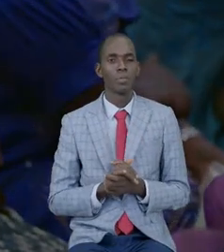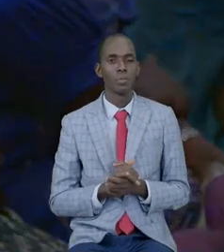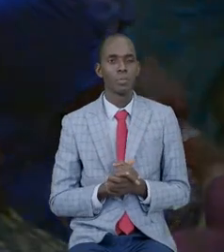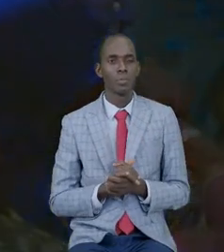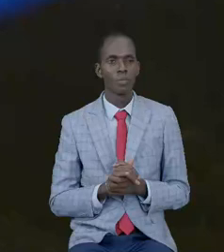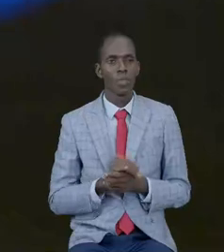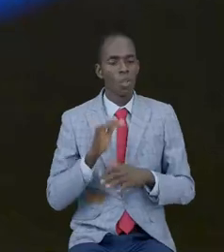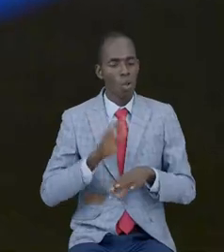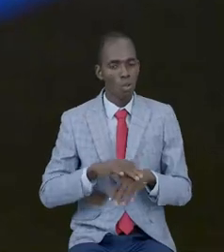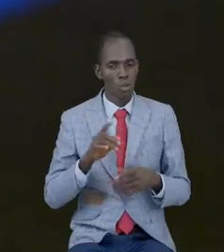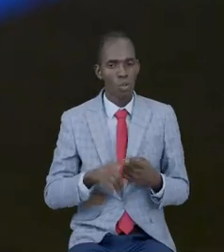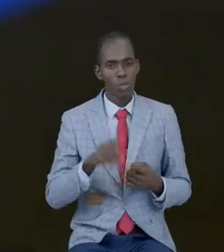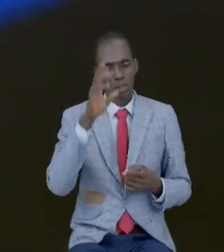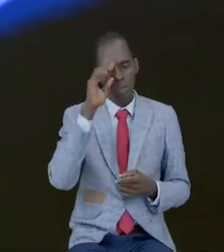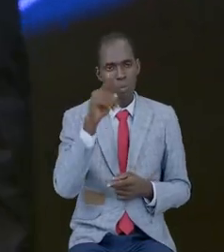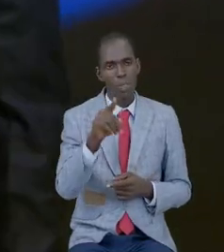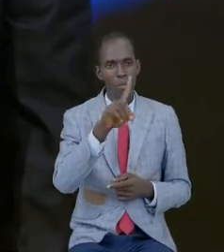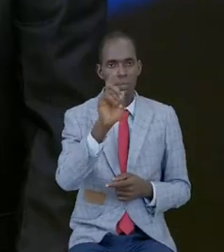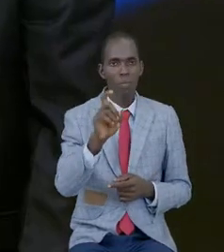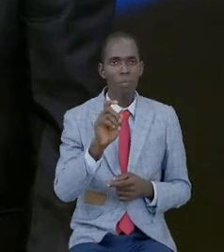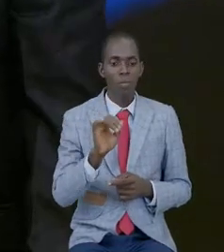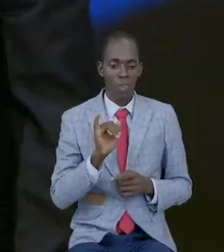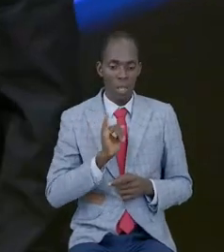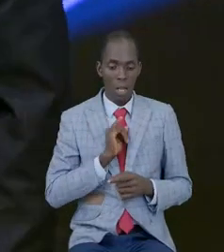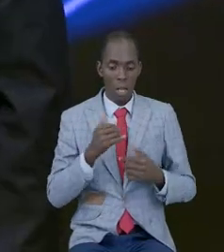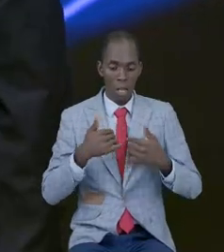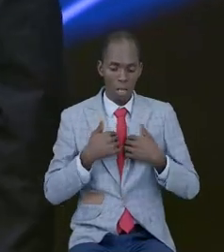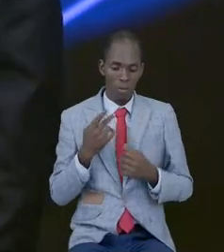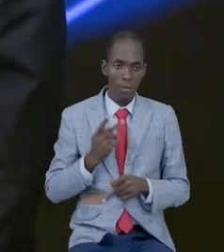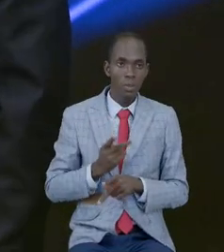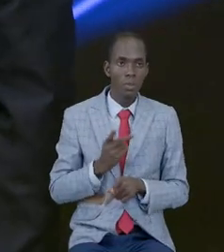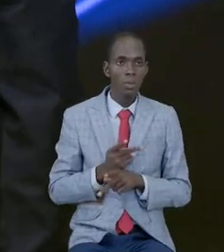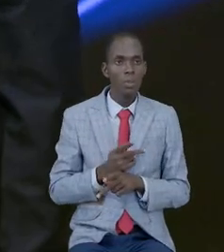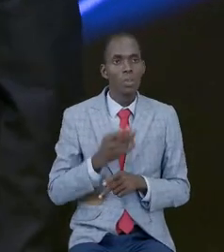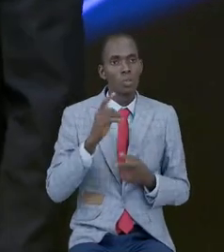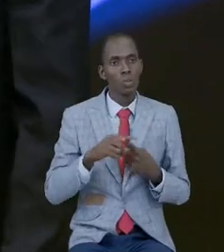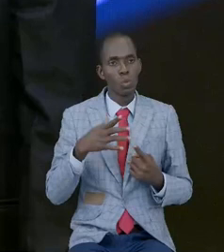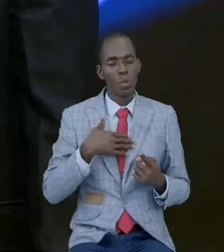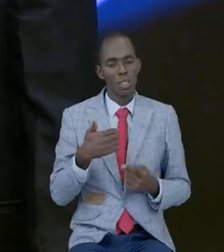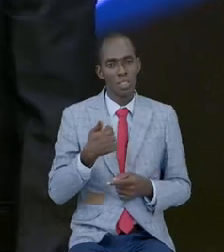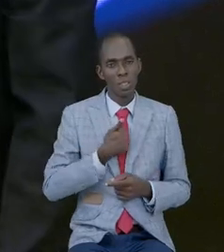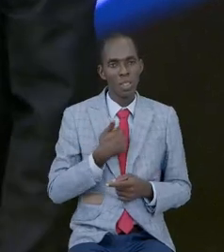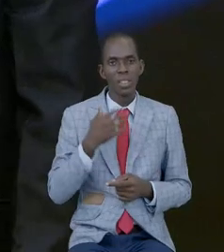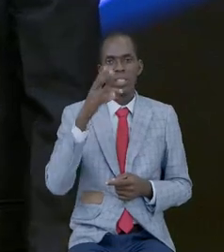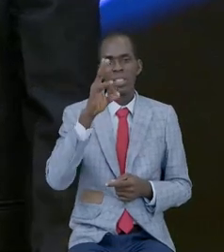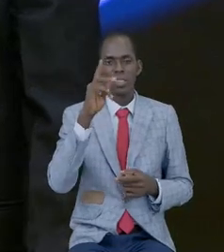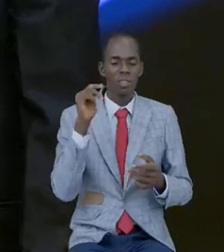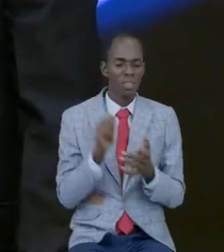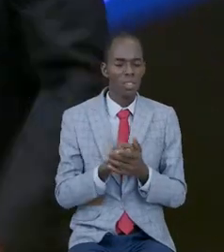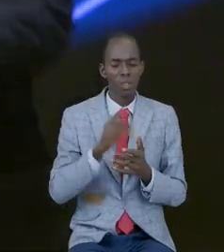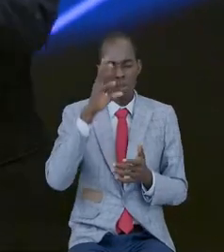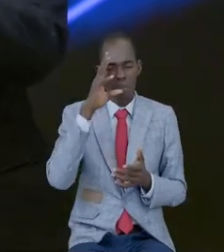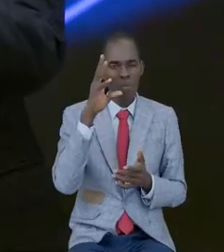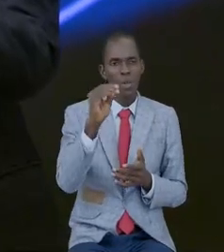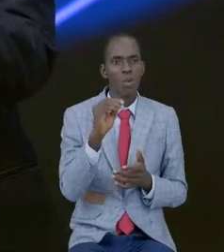of god unto him i have researched to myself 7 000 men